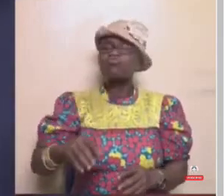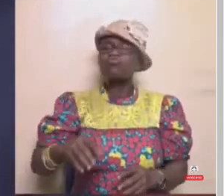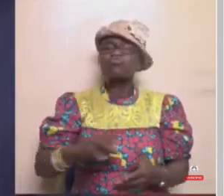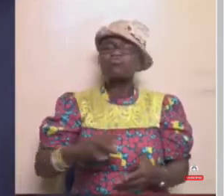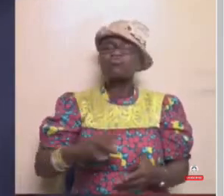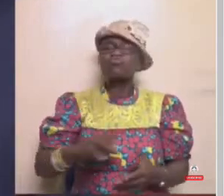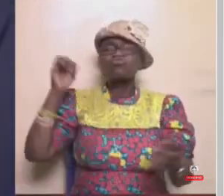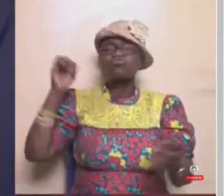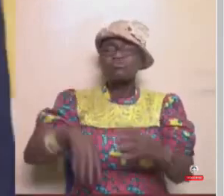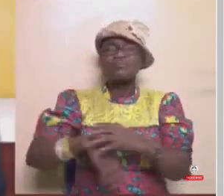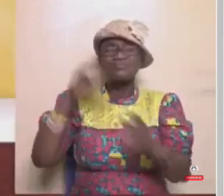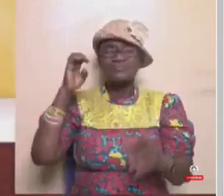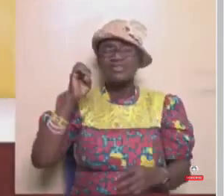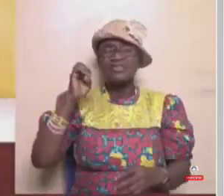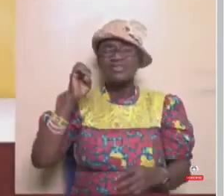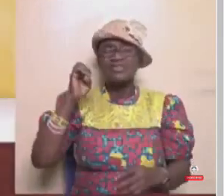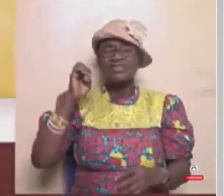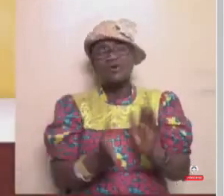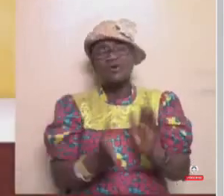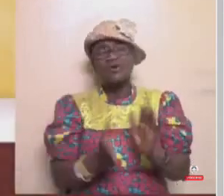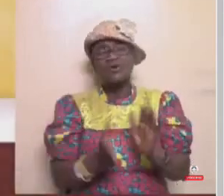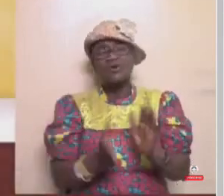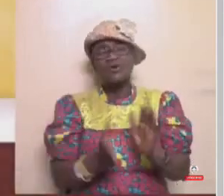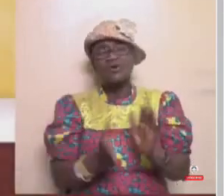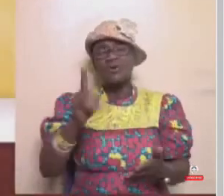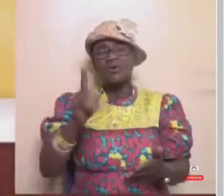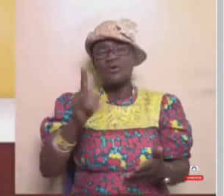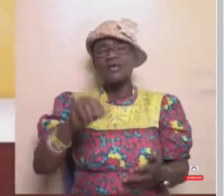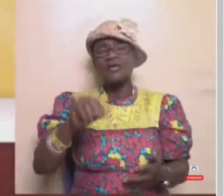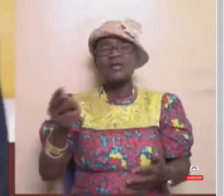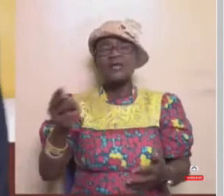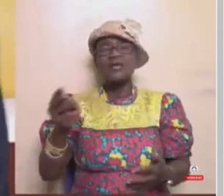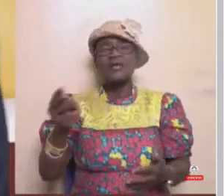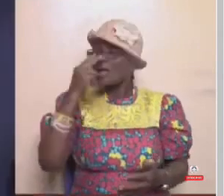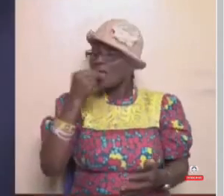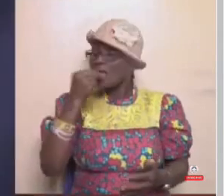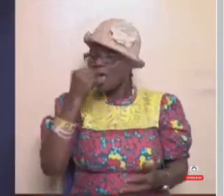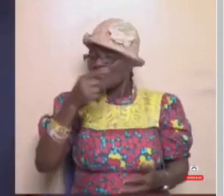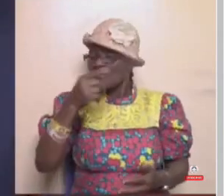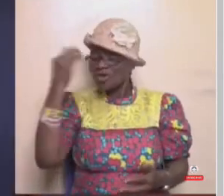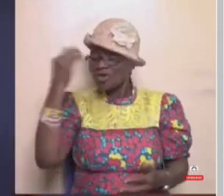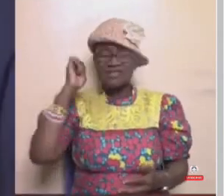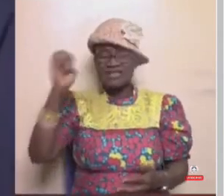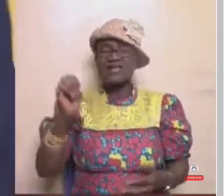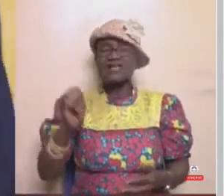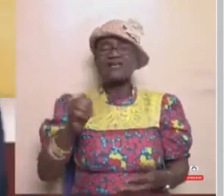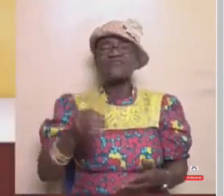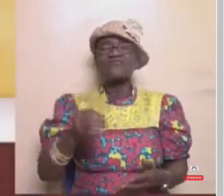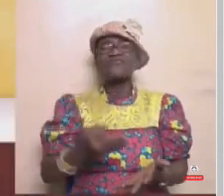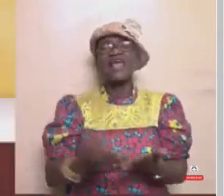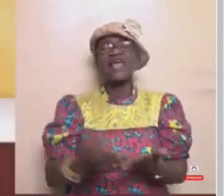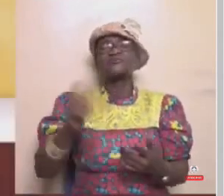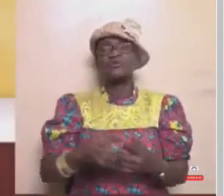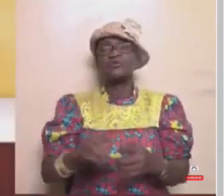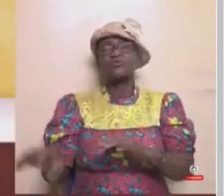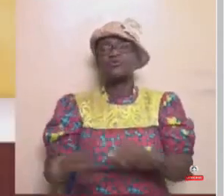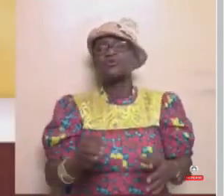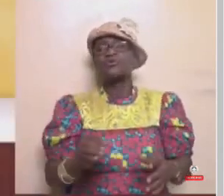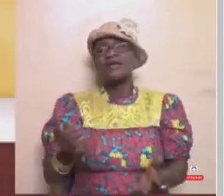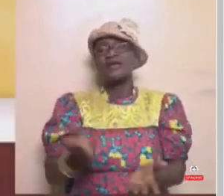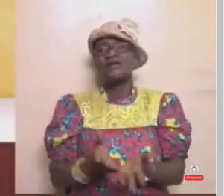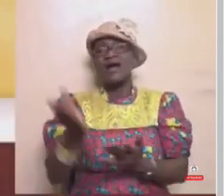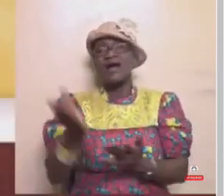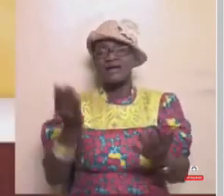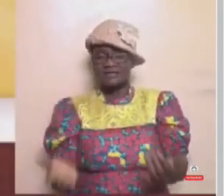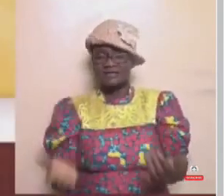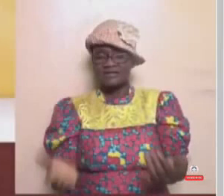mocking because he failed to do something about it. Whatever situation you may be right now,